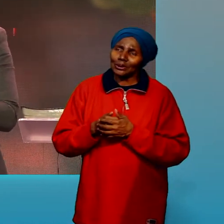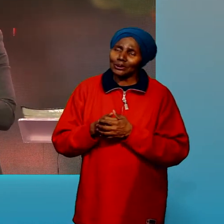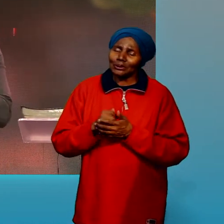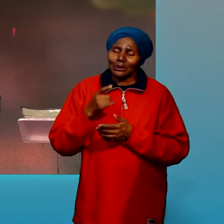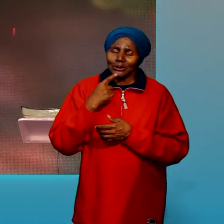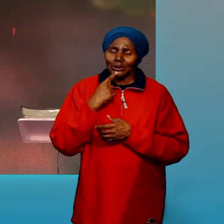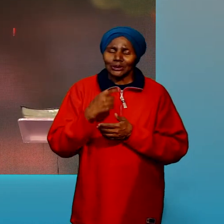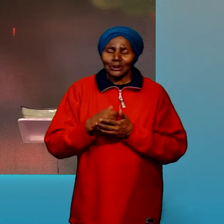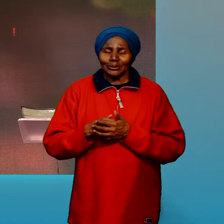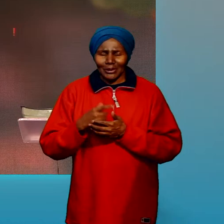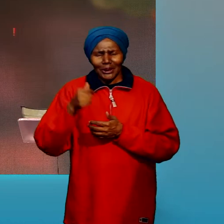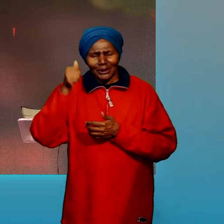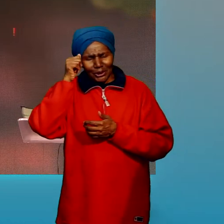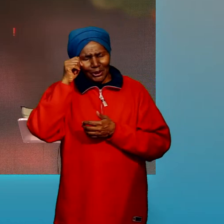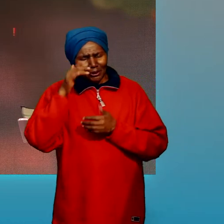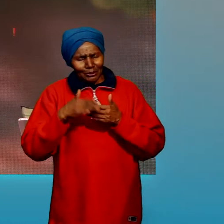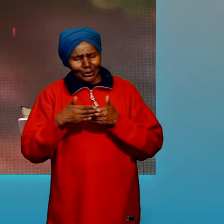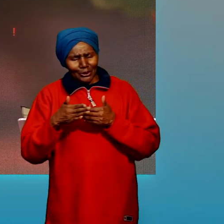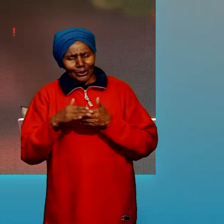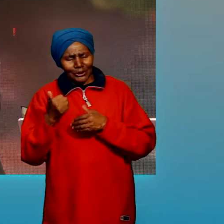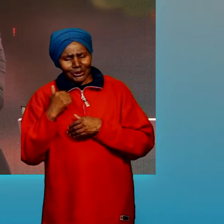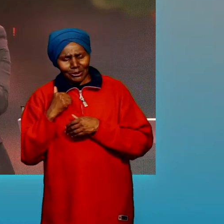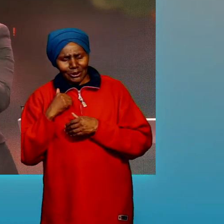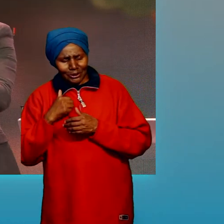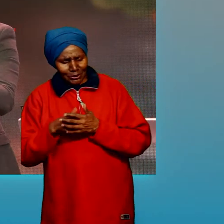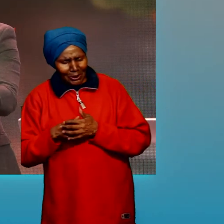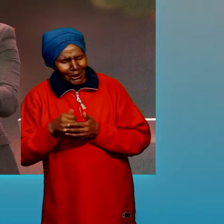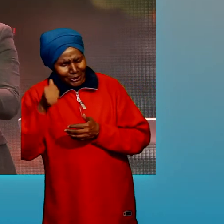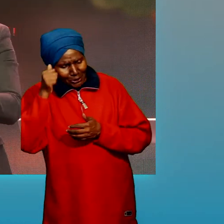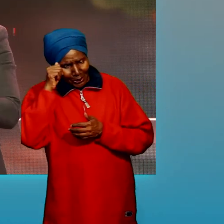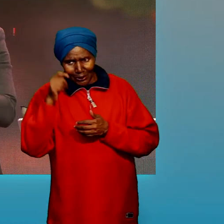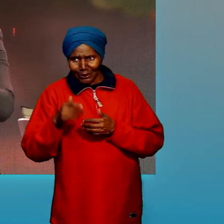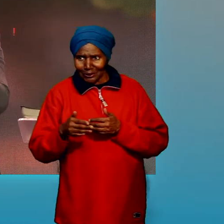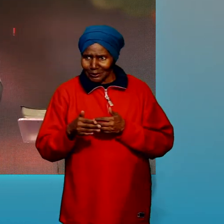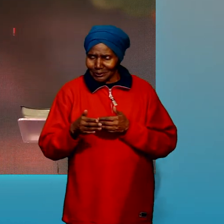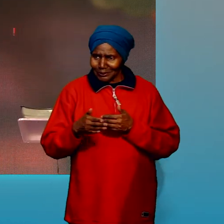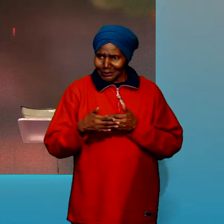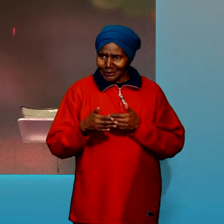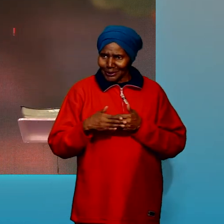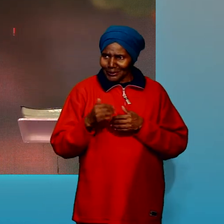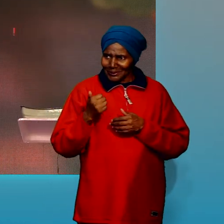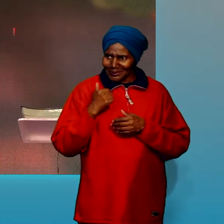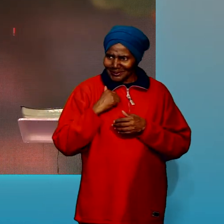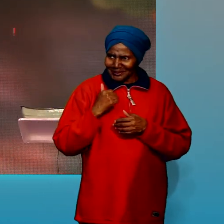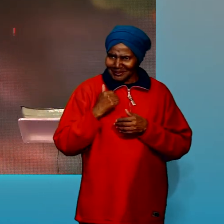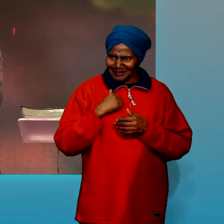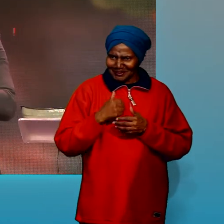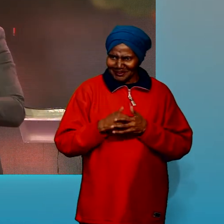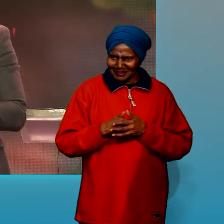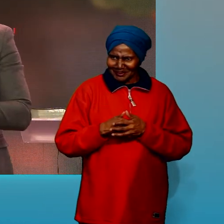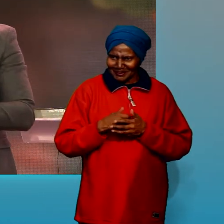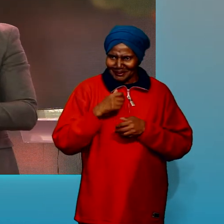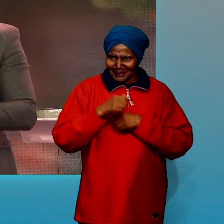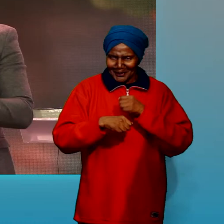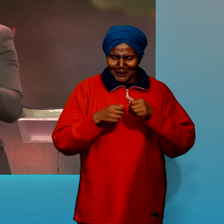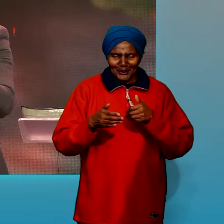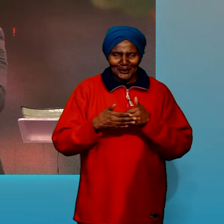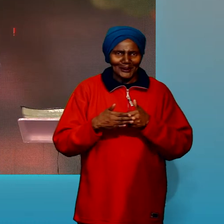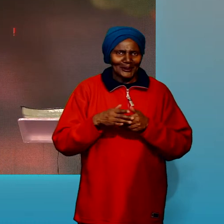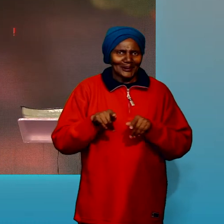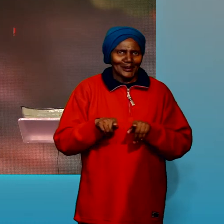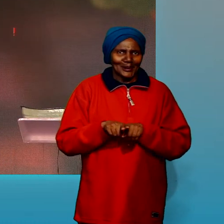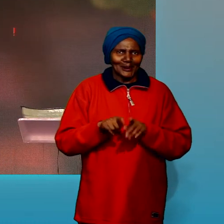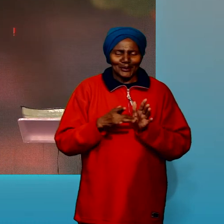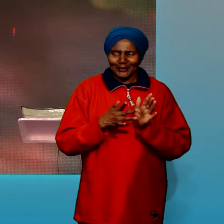what? I know there's more. I know there's more. I know that I can be more like Jesus. I can be